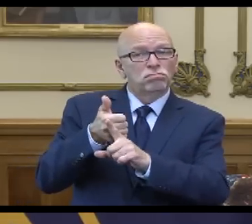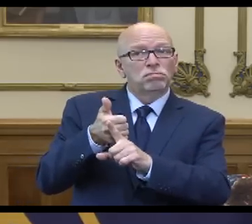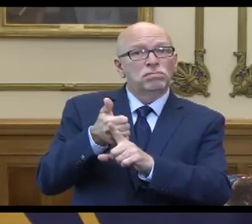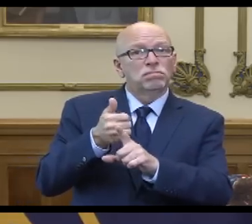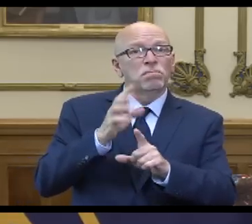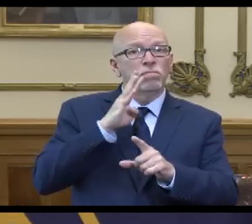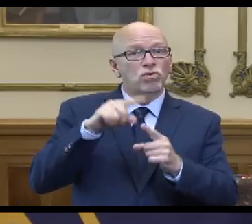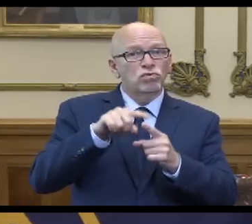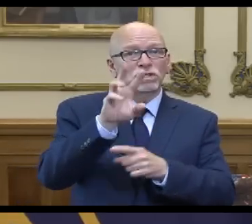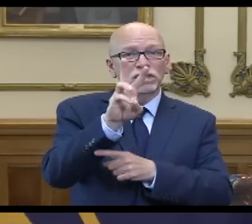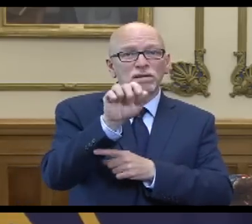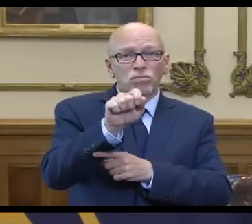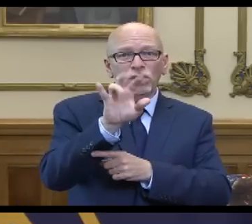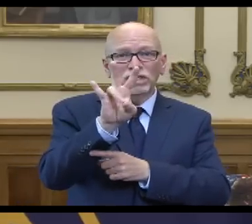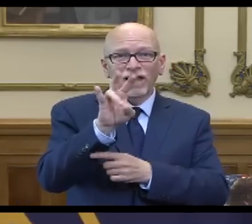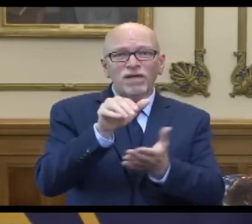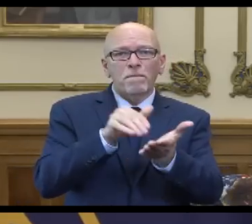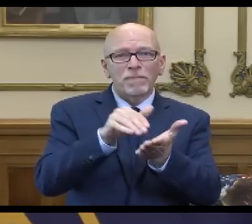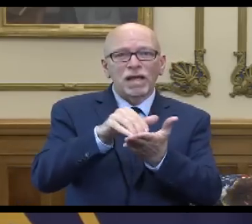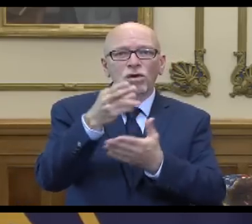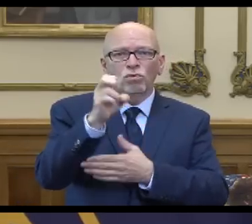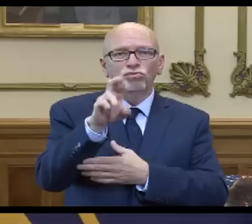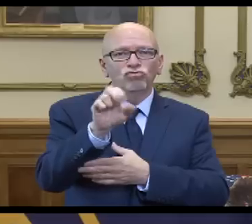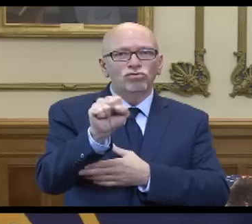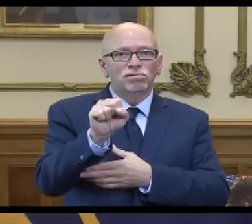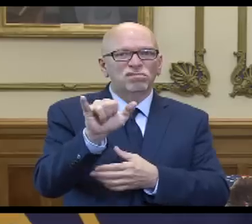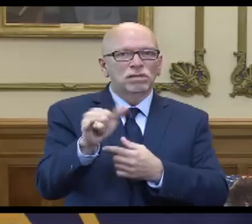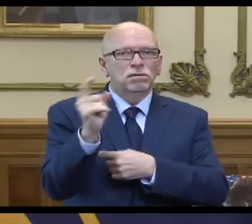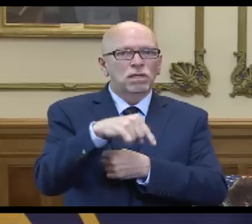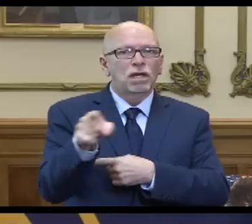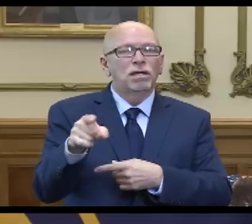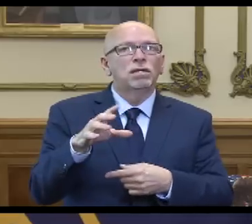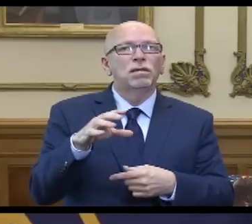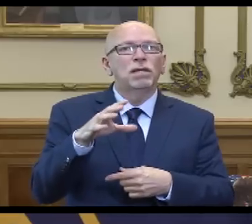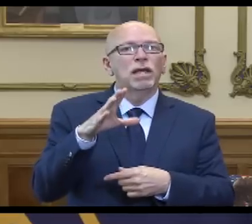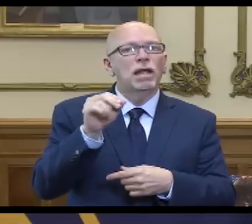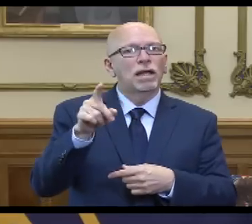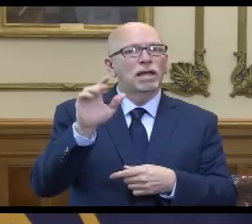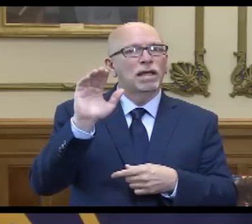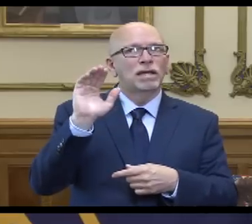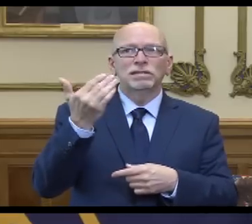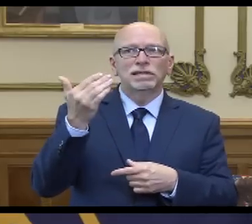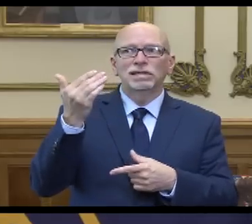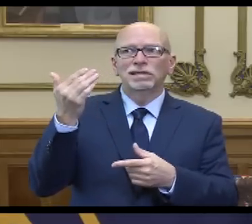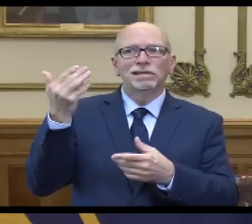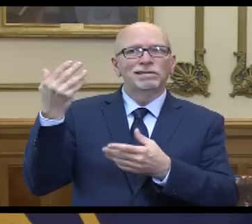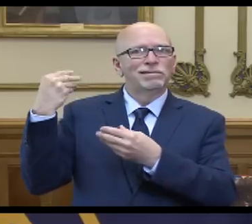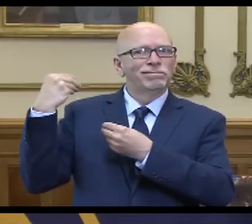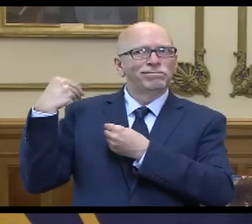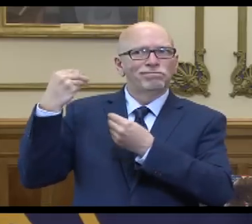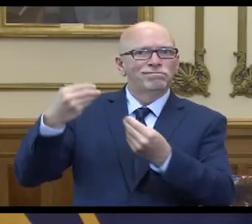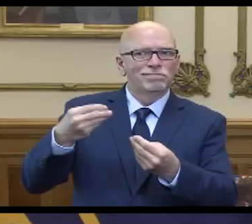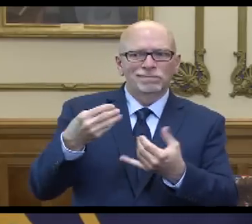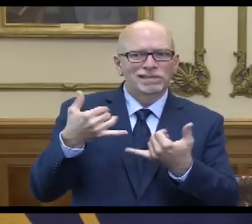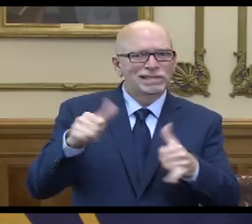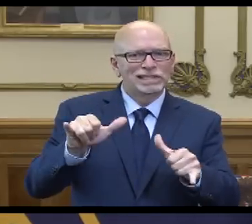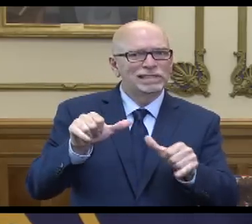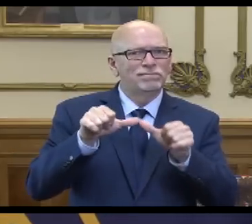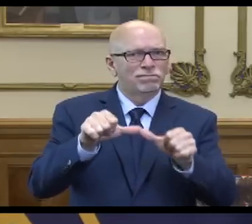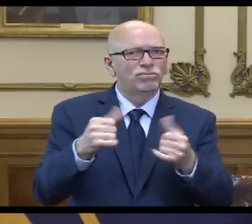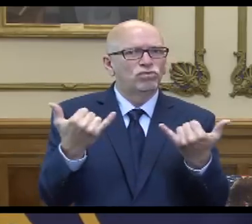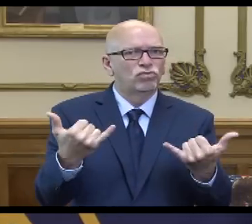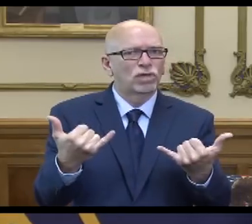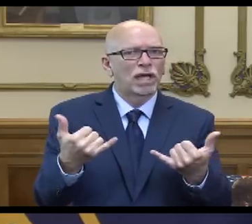to 6.7 million Hoosiers in a what seems to be eerie today, but prophetic way then. And